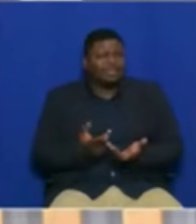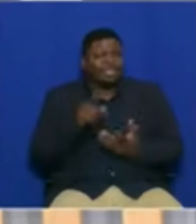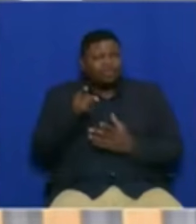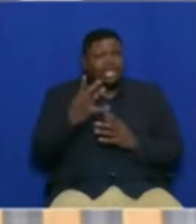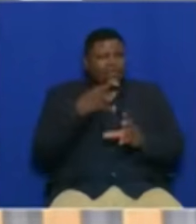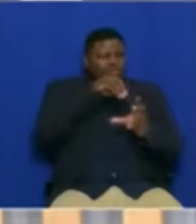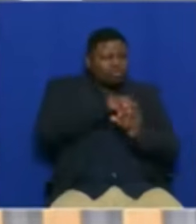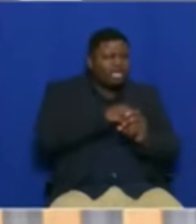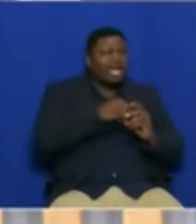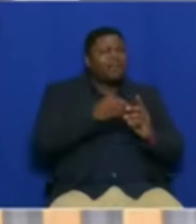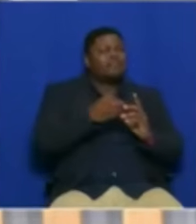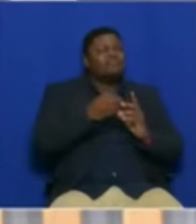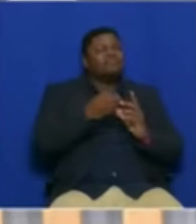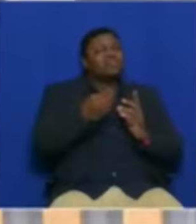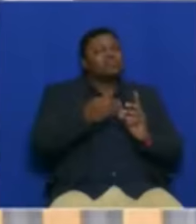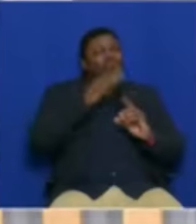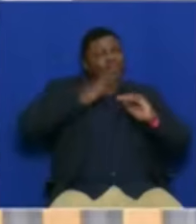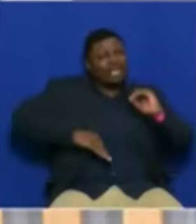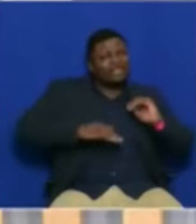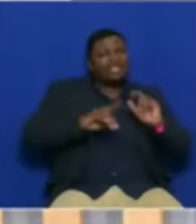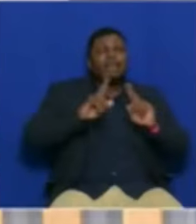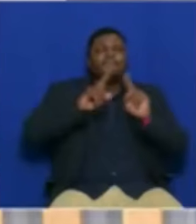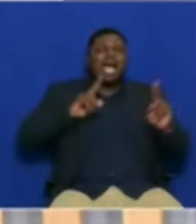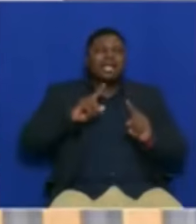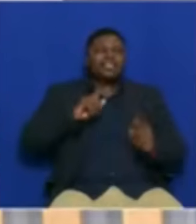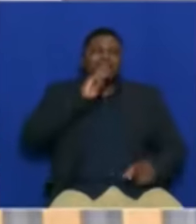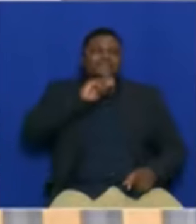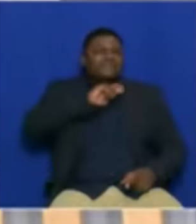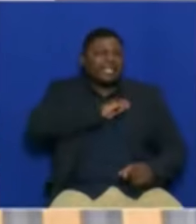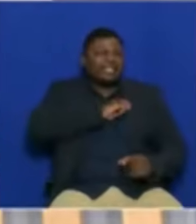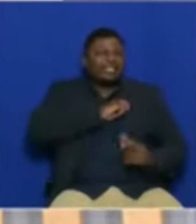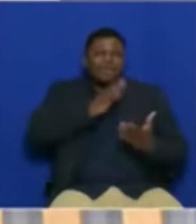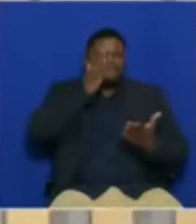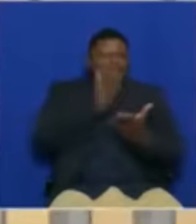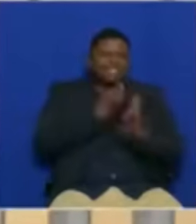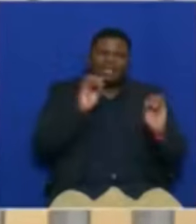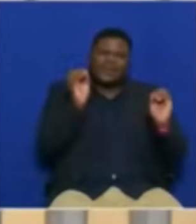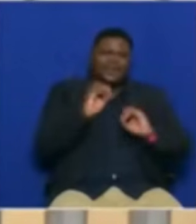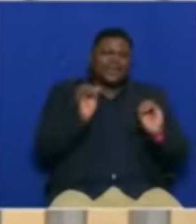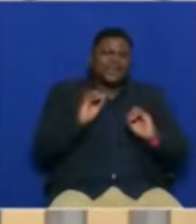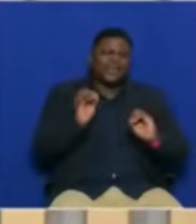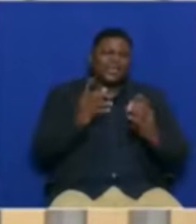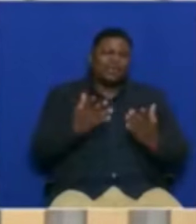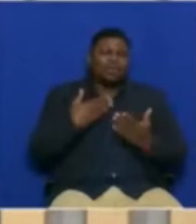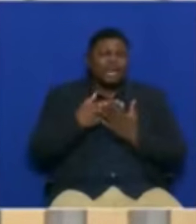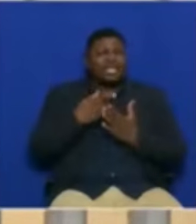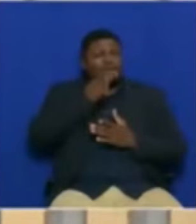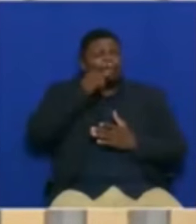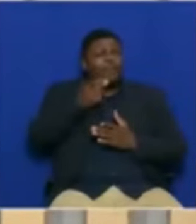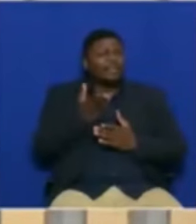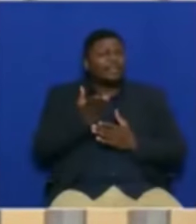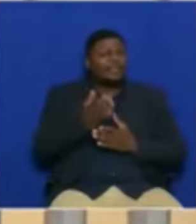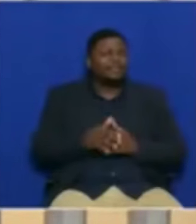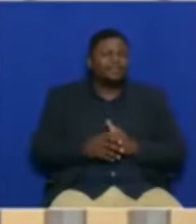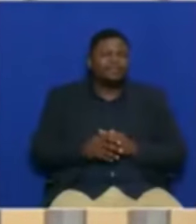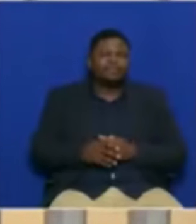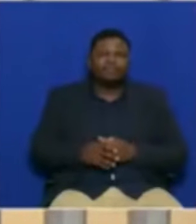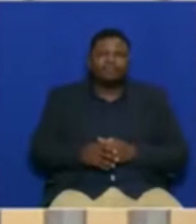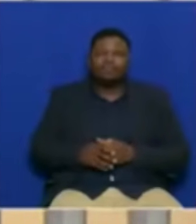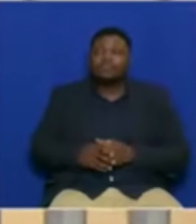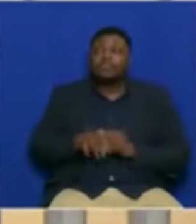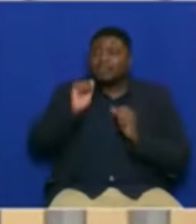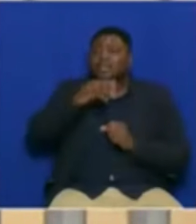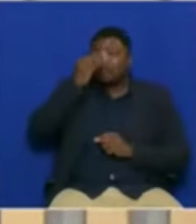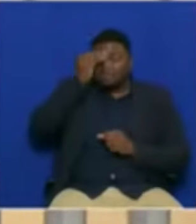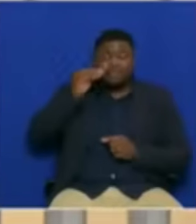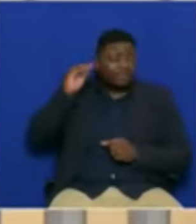it. You can comment if you want to. Thank you, Commissioner. I note you say I included her on the charge sheet. I'm at